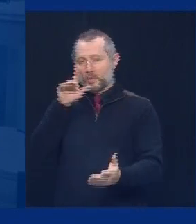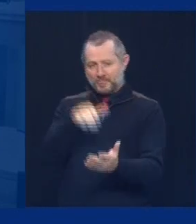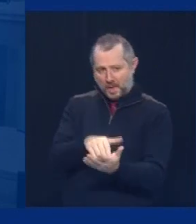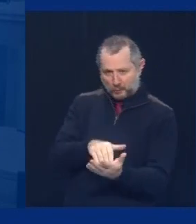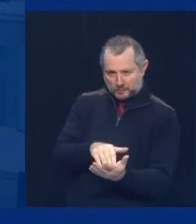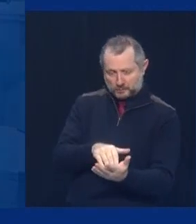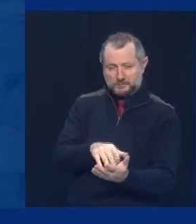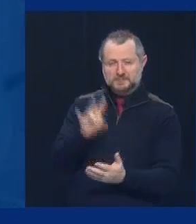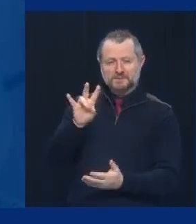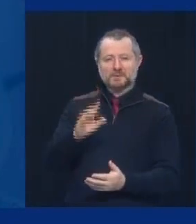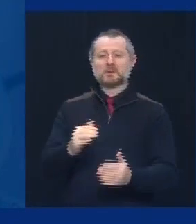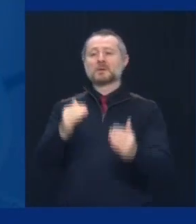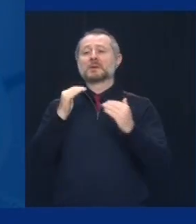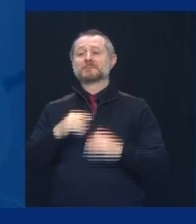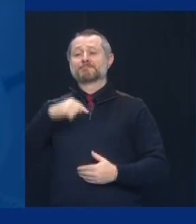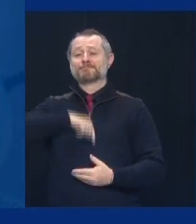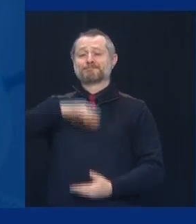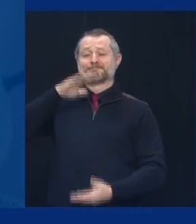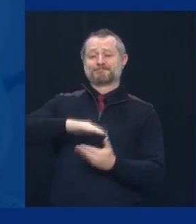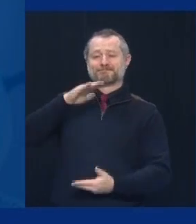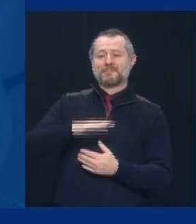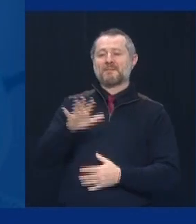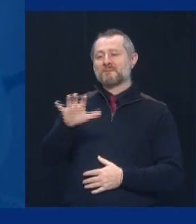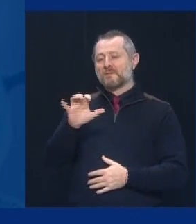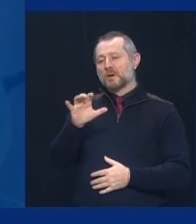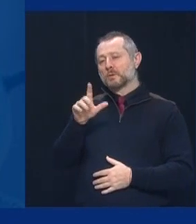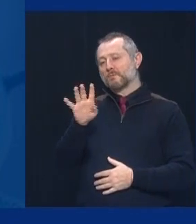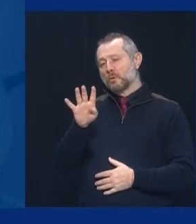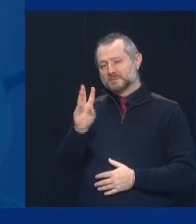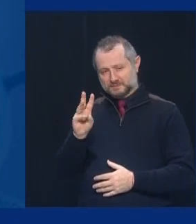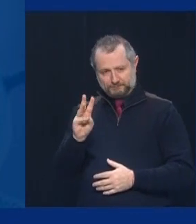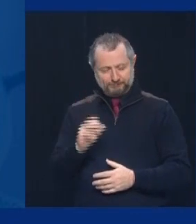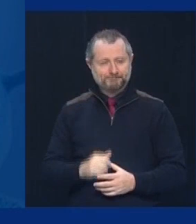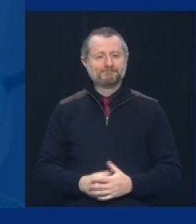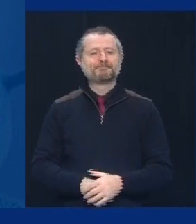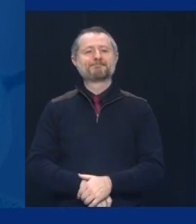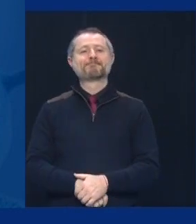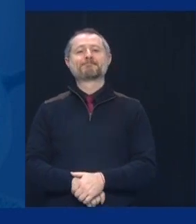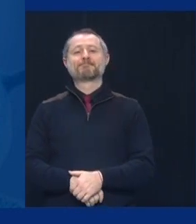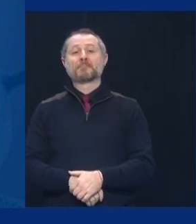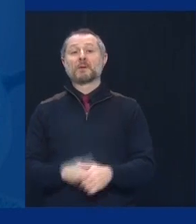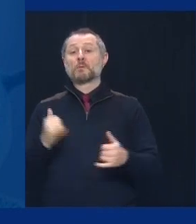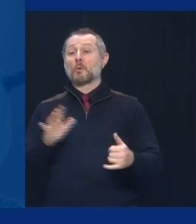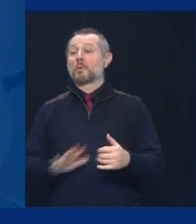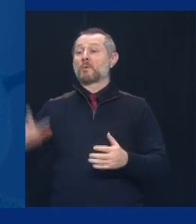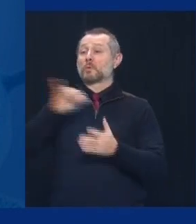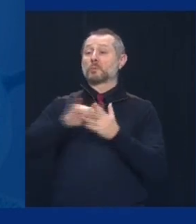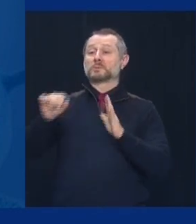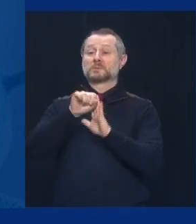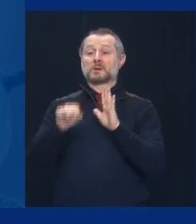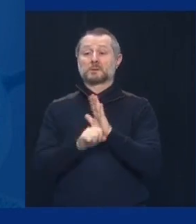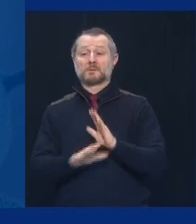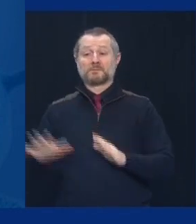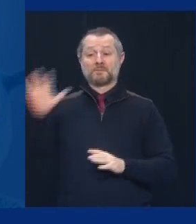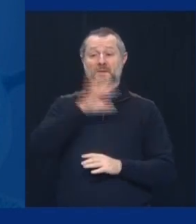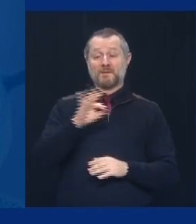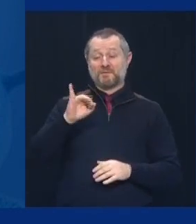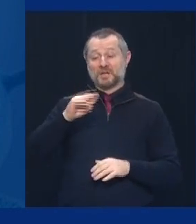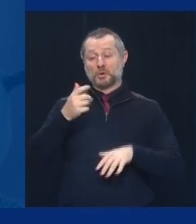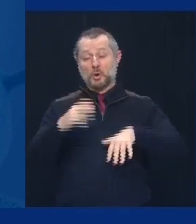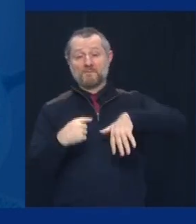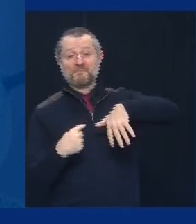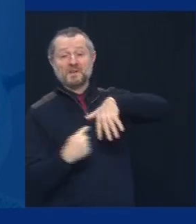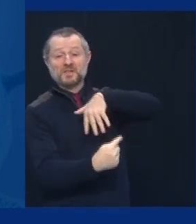Intubations, 546. Looking across the state, Finger Lakes, highest rate